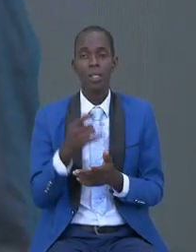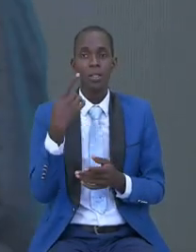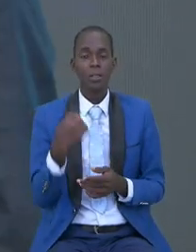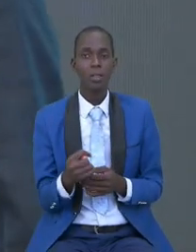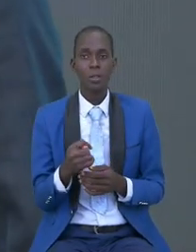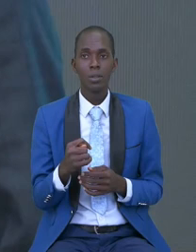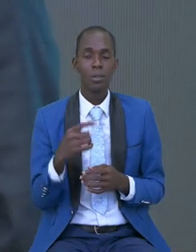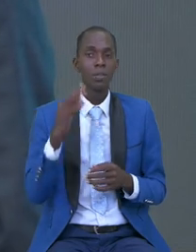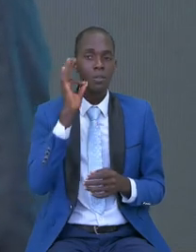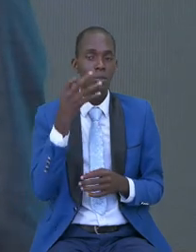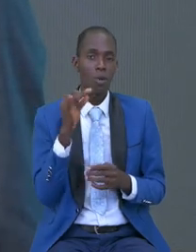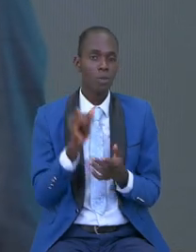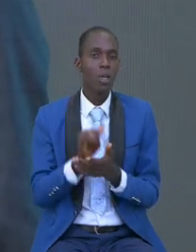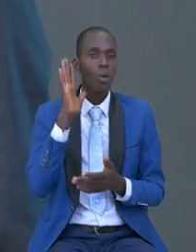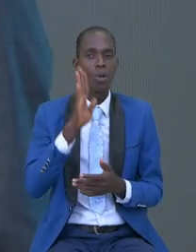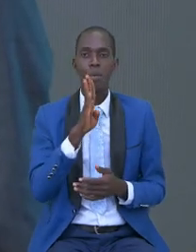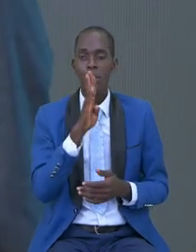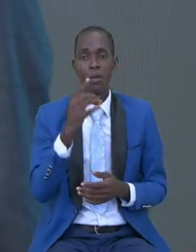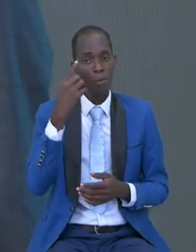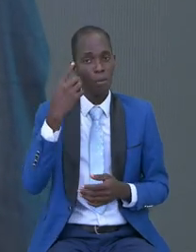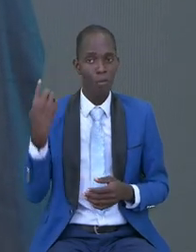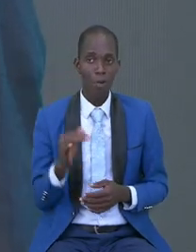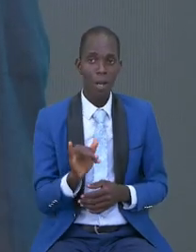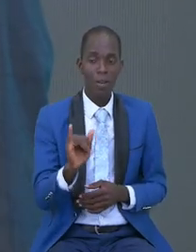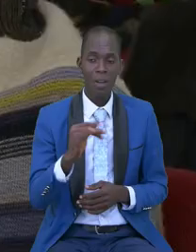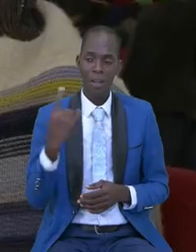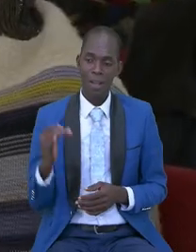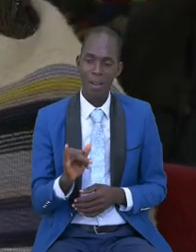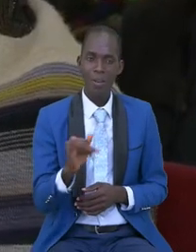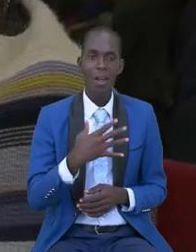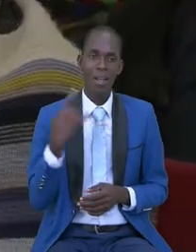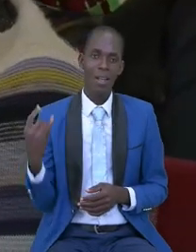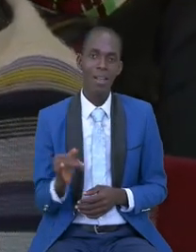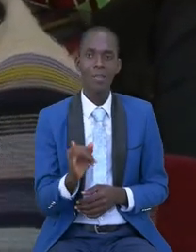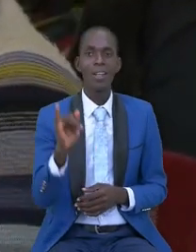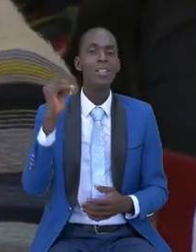that will be forever and ever and ever and ever.